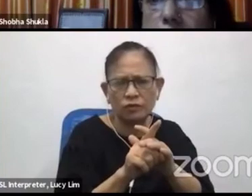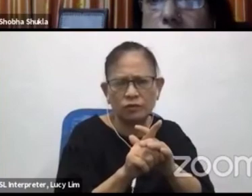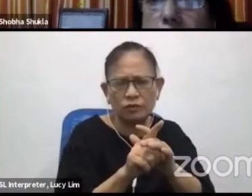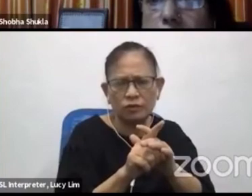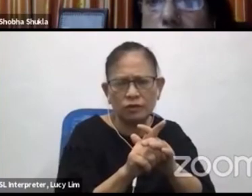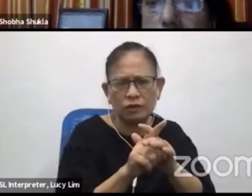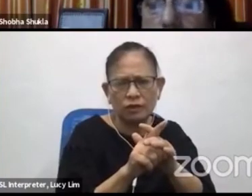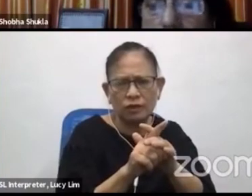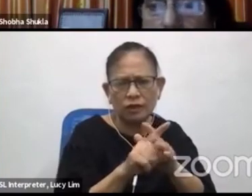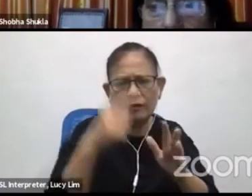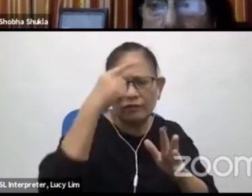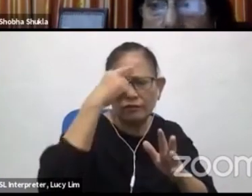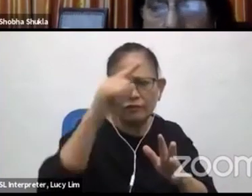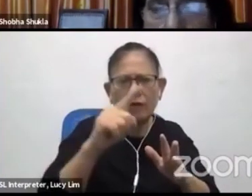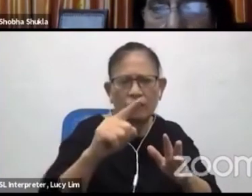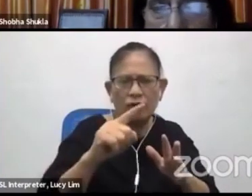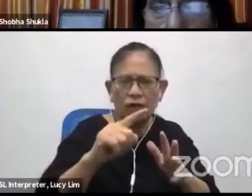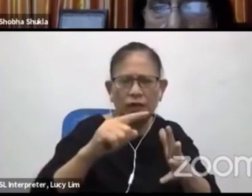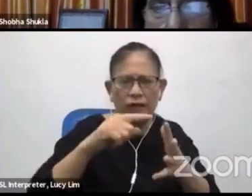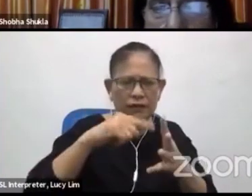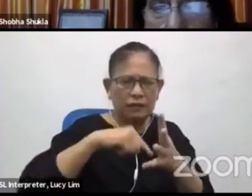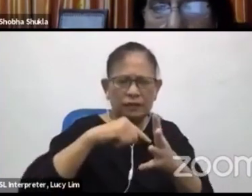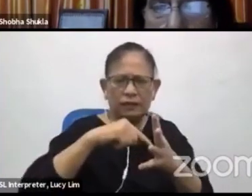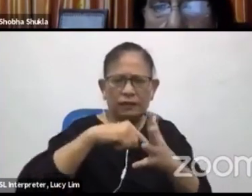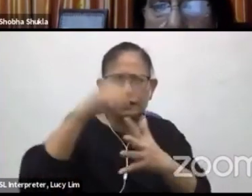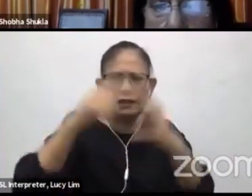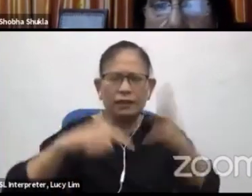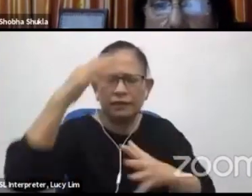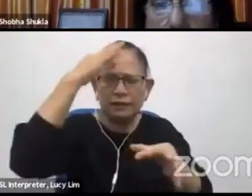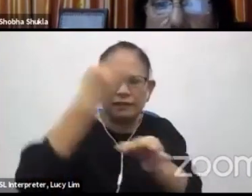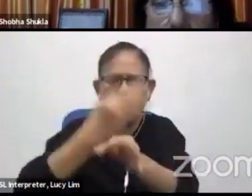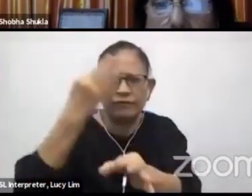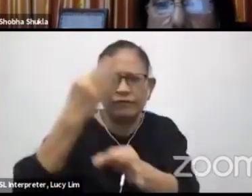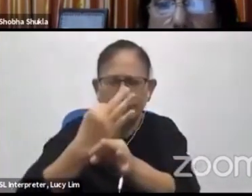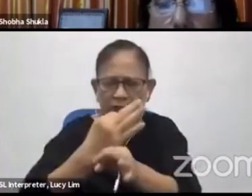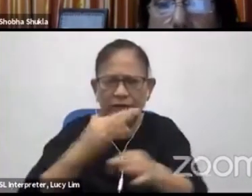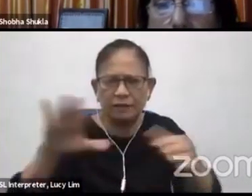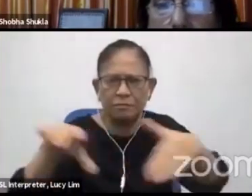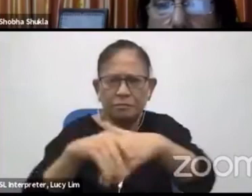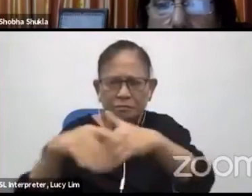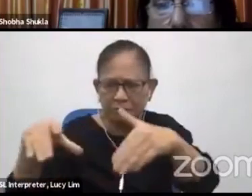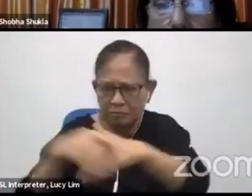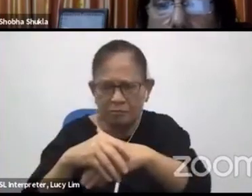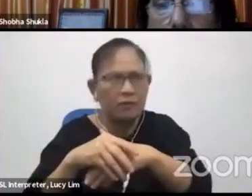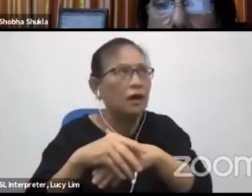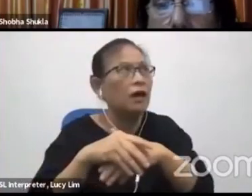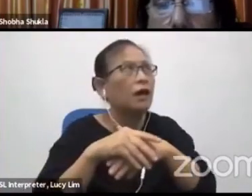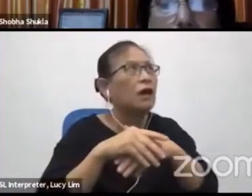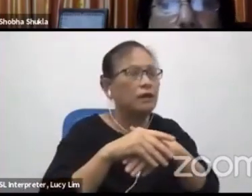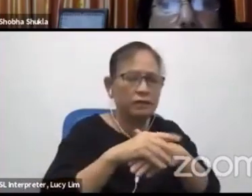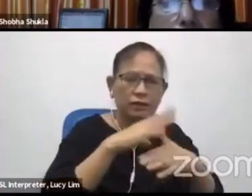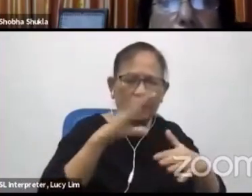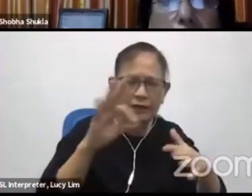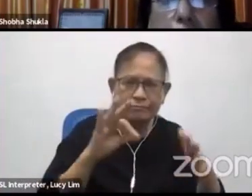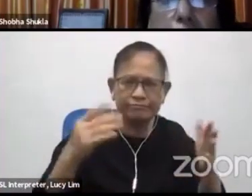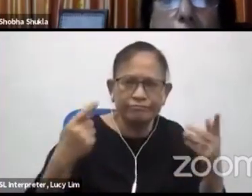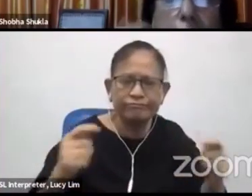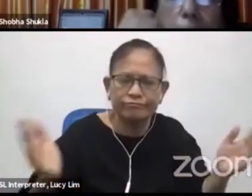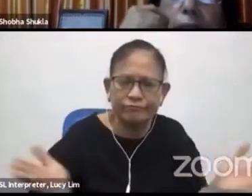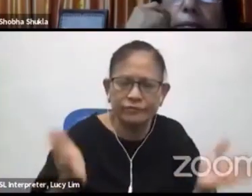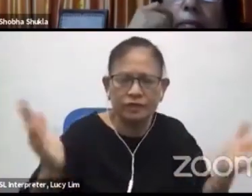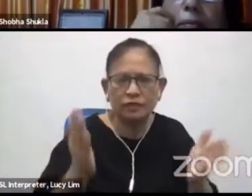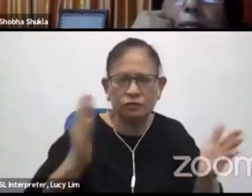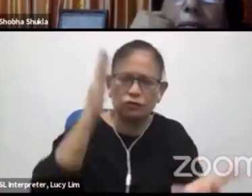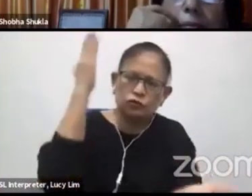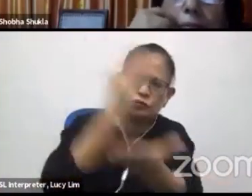it, regulate interfaith marriages. But what the criticism of that law has been that it's basically trying to stop interfaith